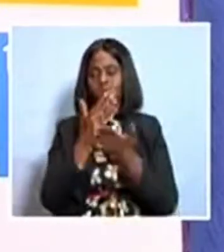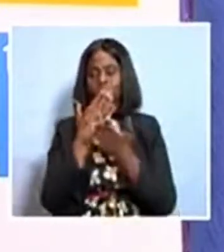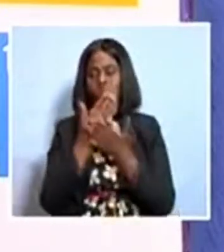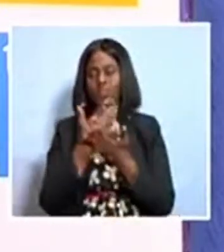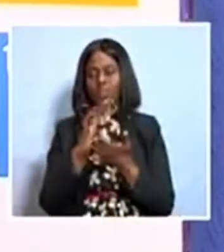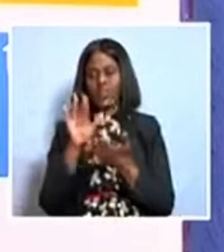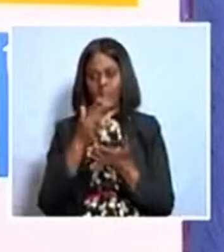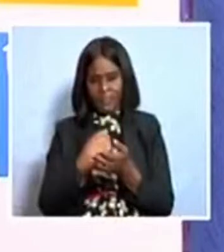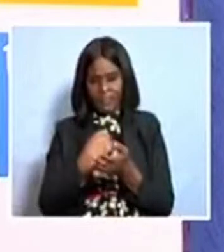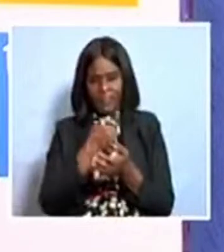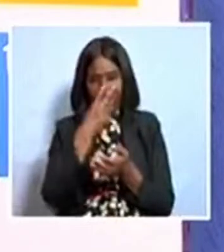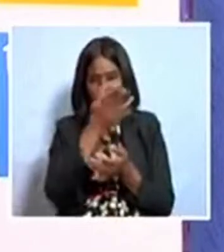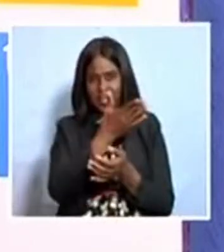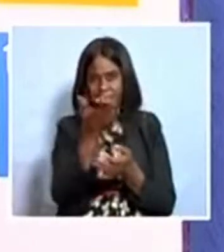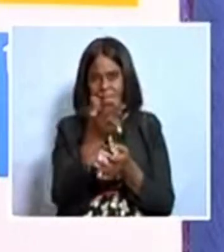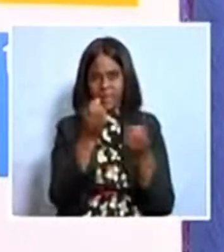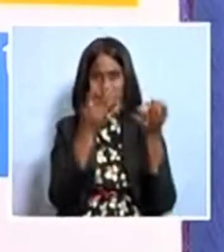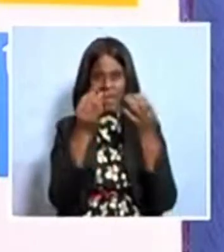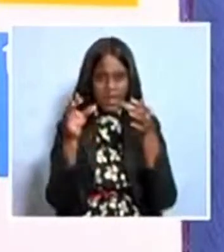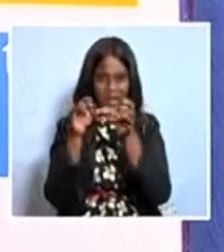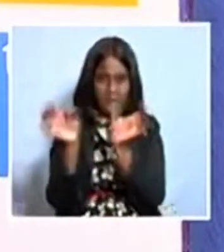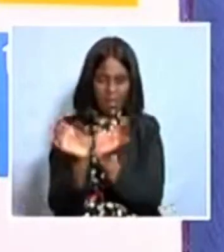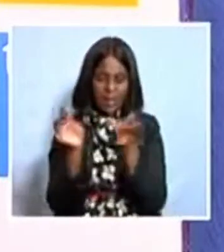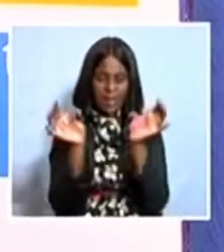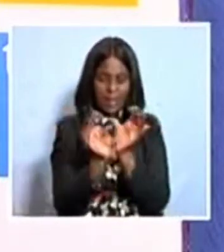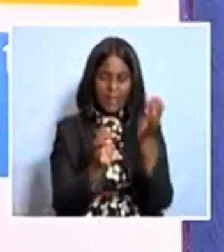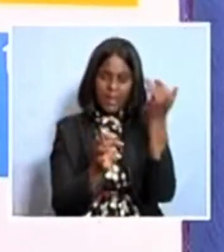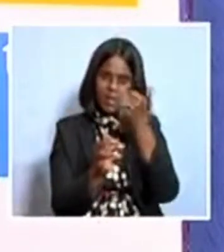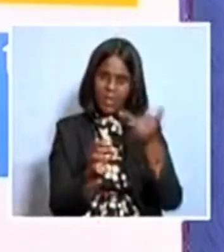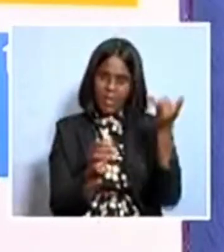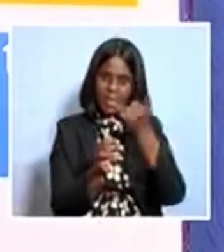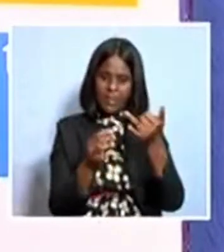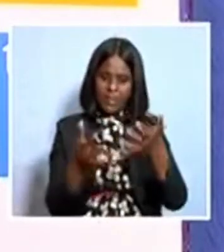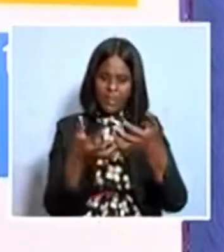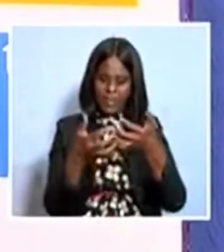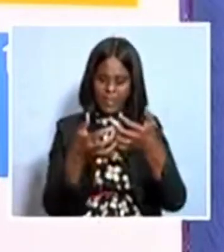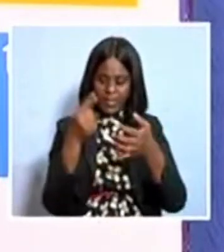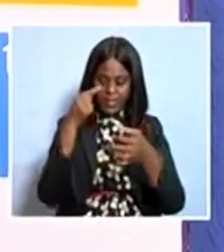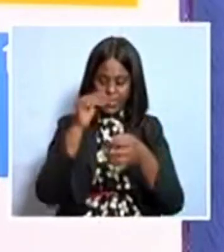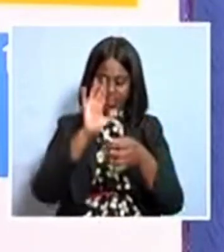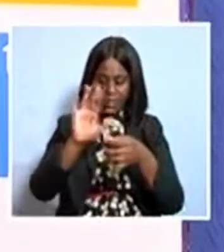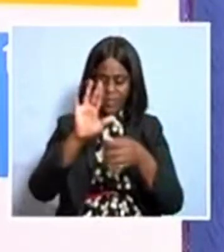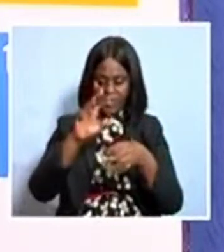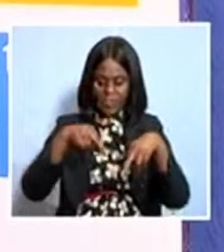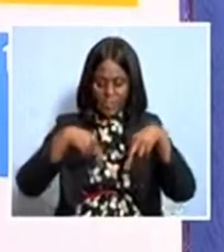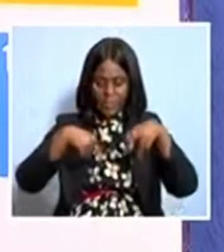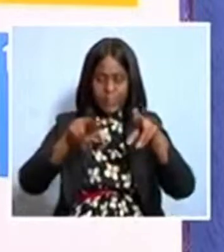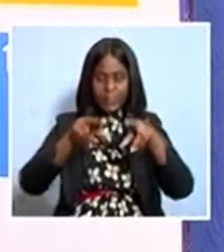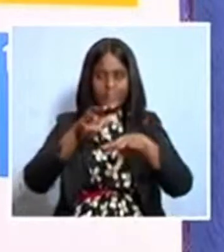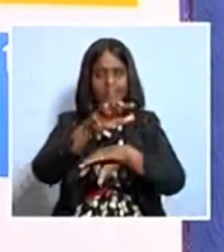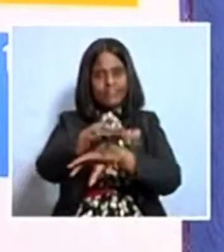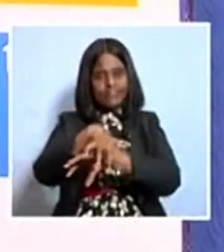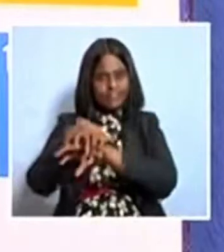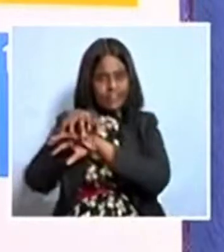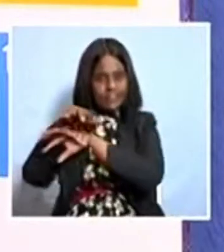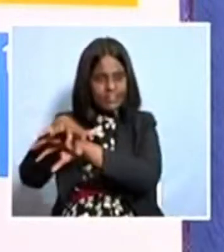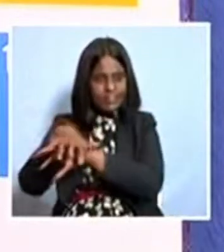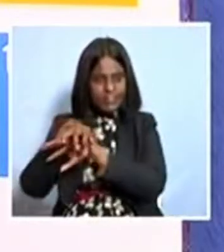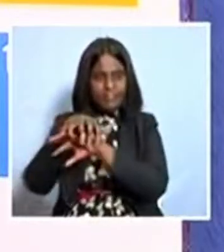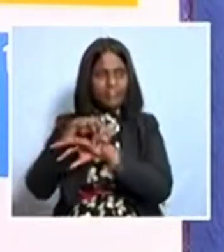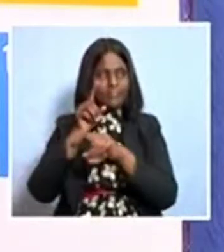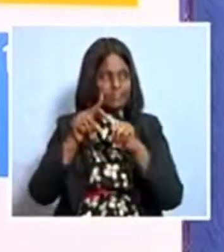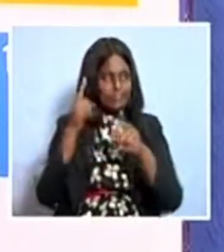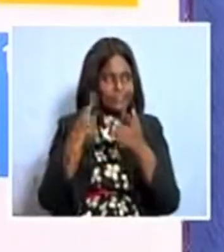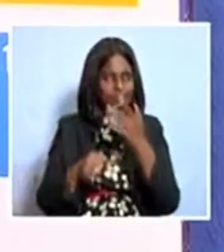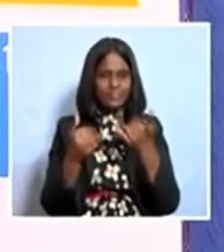I've seen many constituencies are buying yellow machines, what we call yellow machines, for these road earth-moving equipment. But